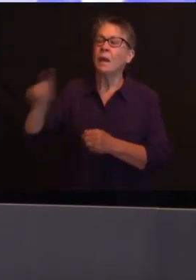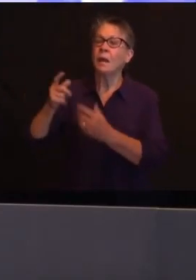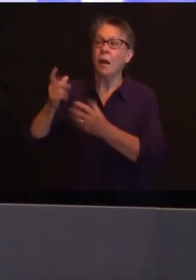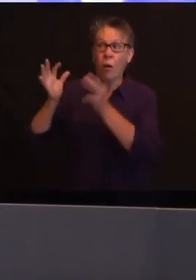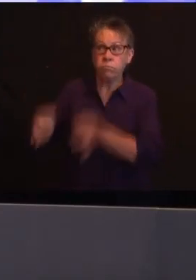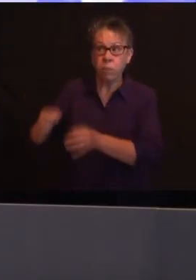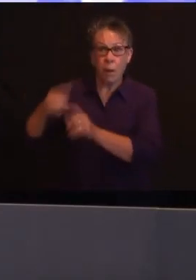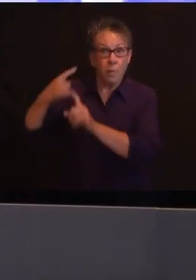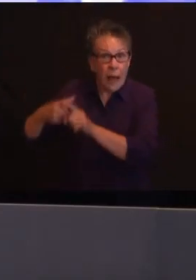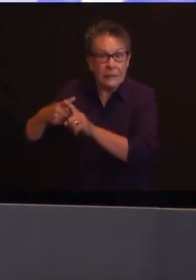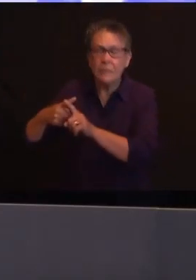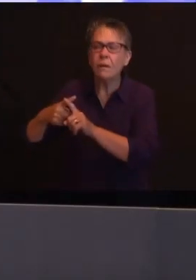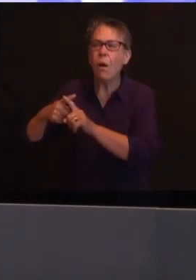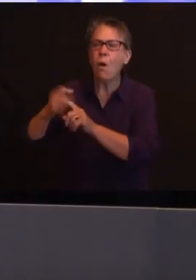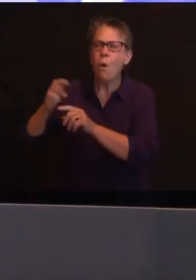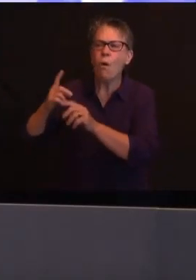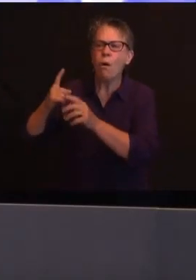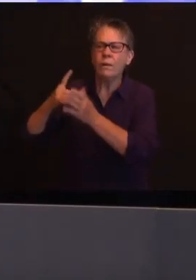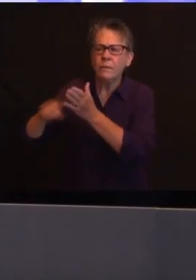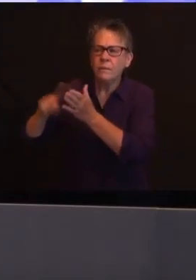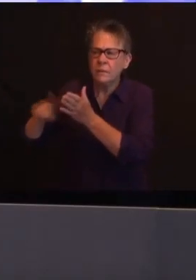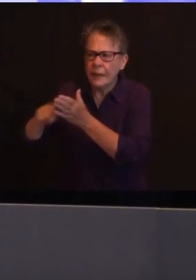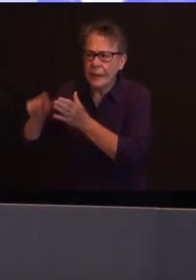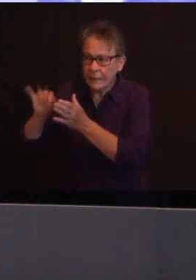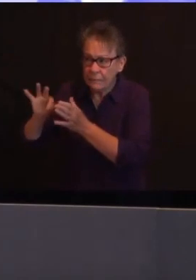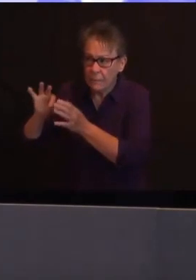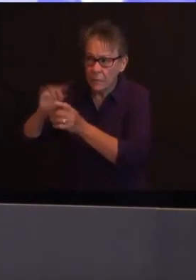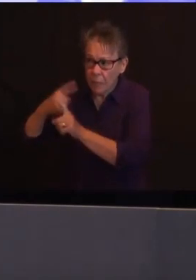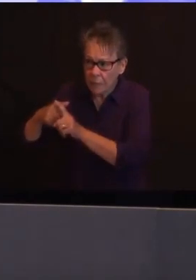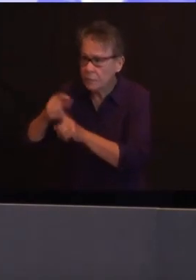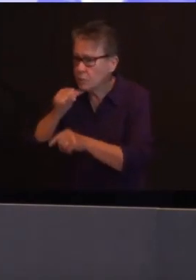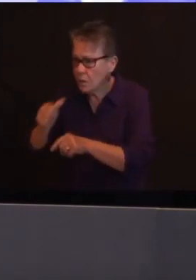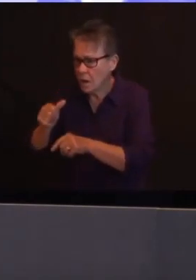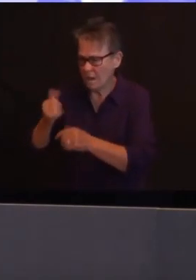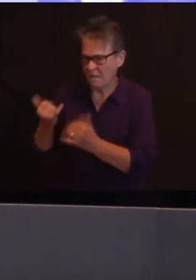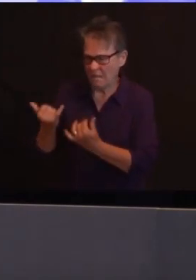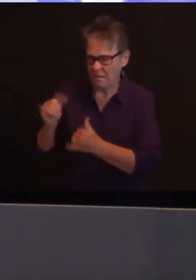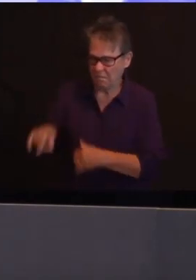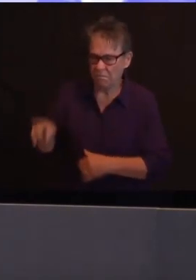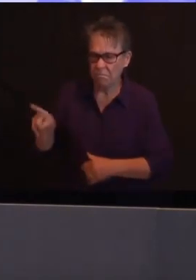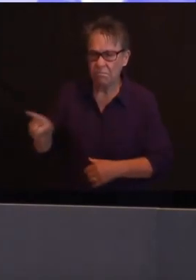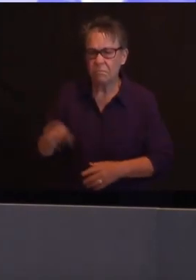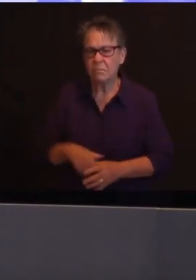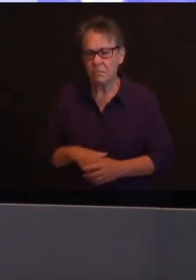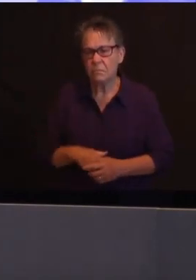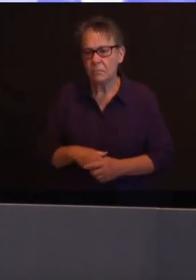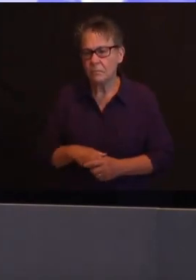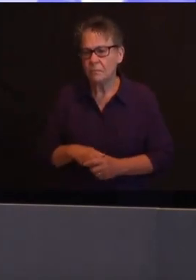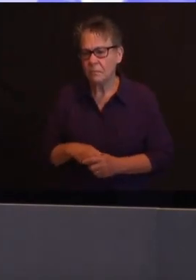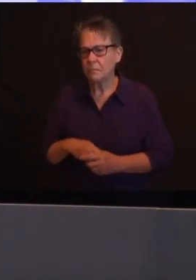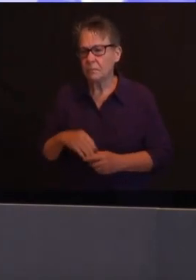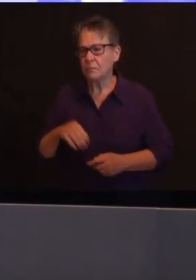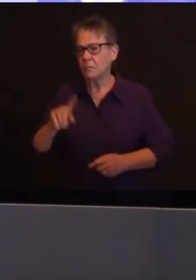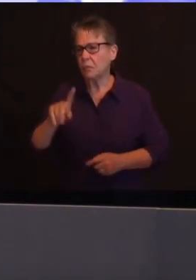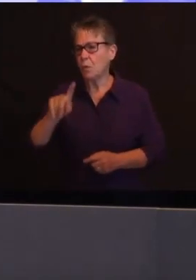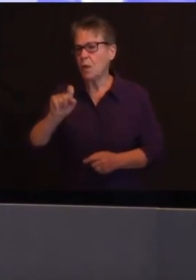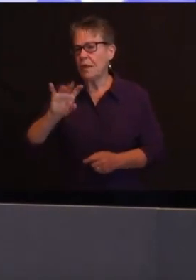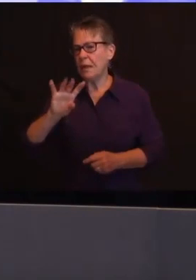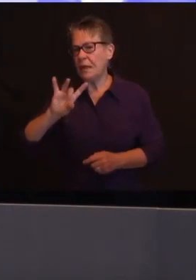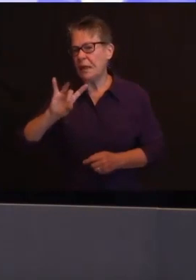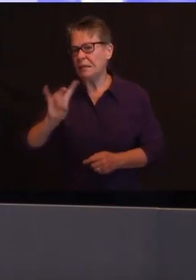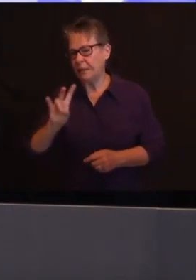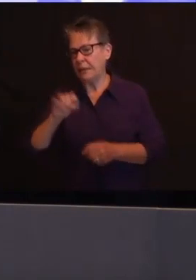187 individuals in critical care, with 81% of those individuals on ventilators. Fortunately, we have no new